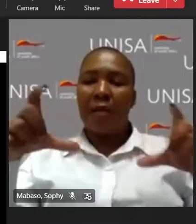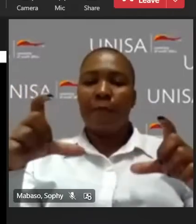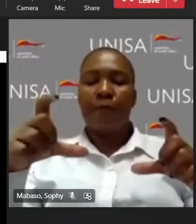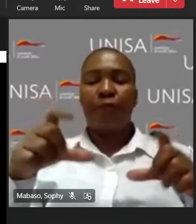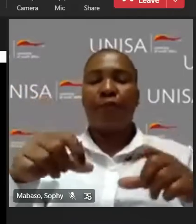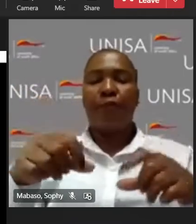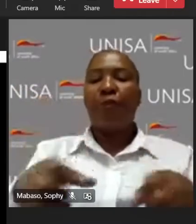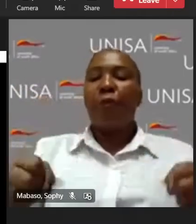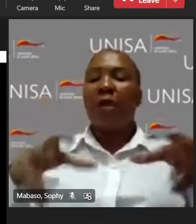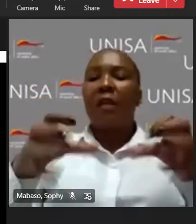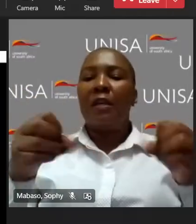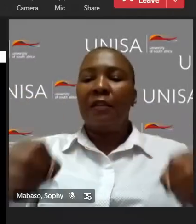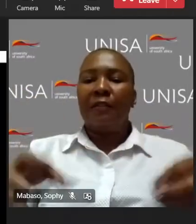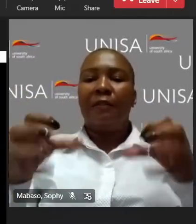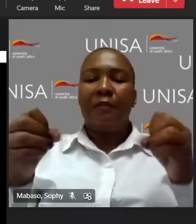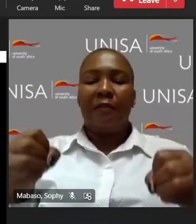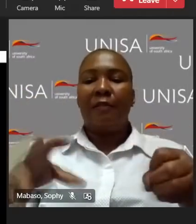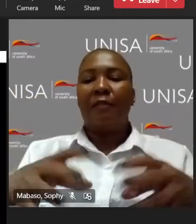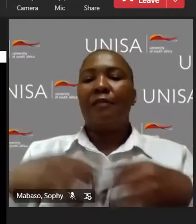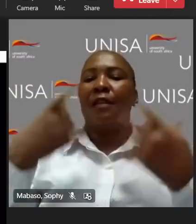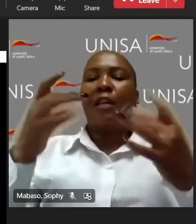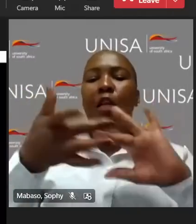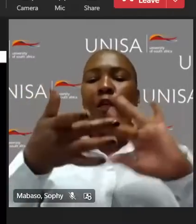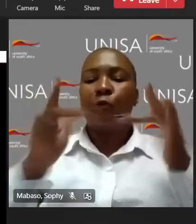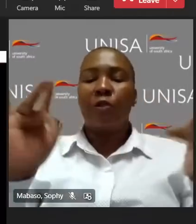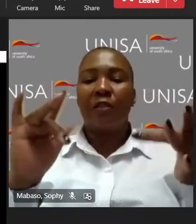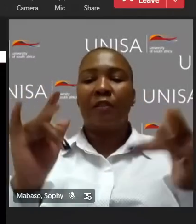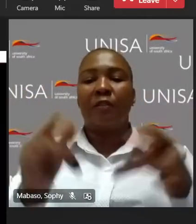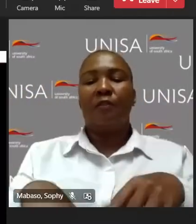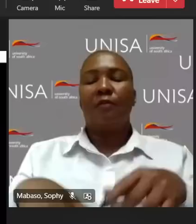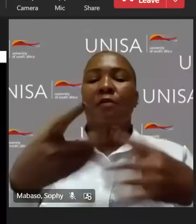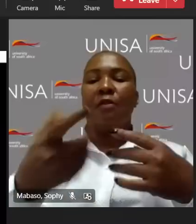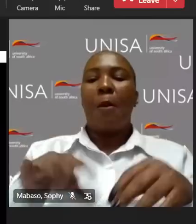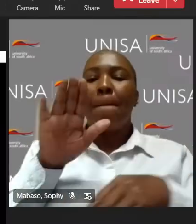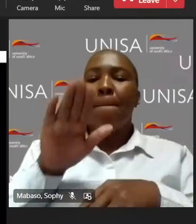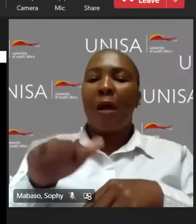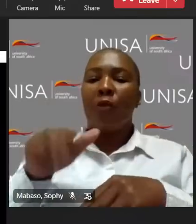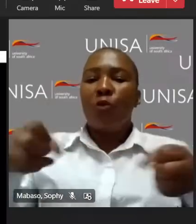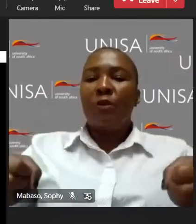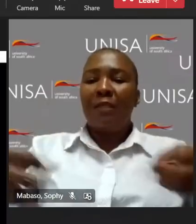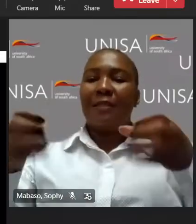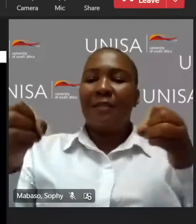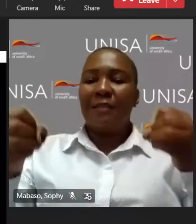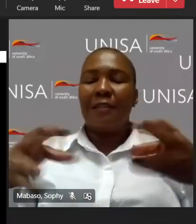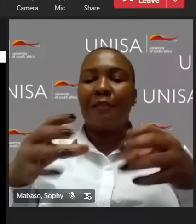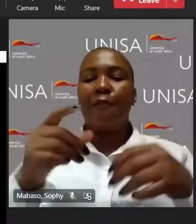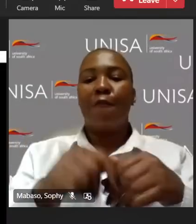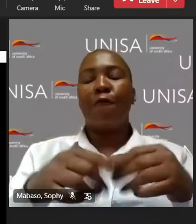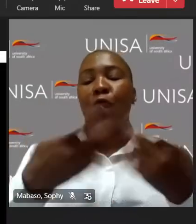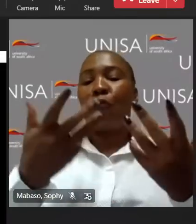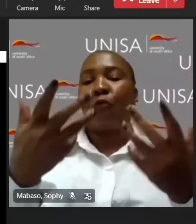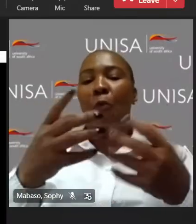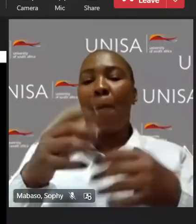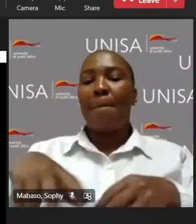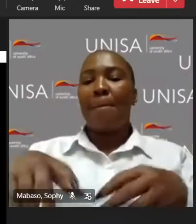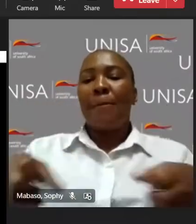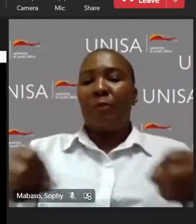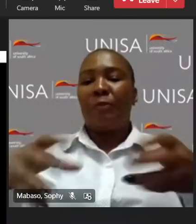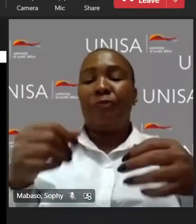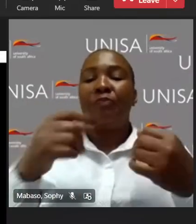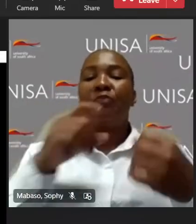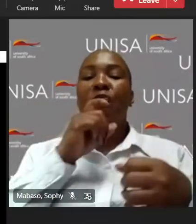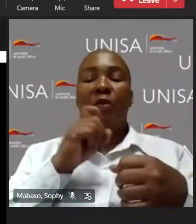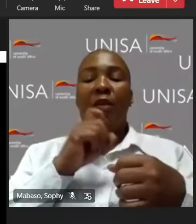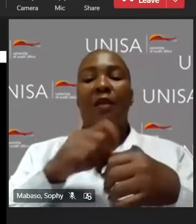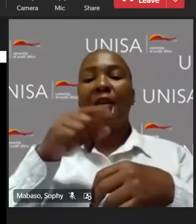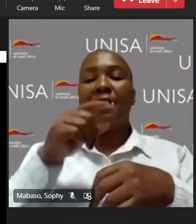for our students who are with paraplegia, manual wheelchairs for our students with paraplegia and amputees,